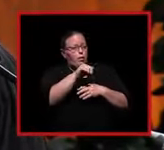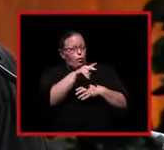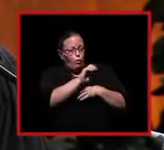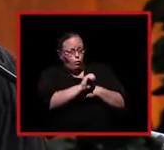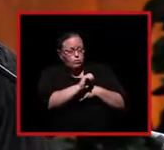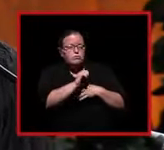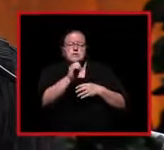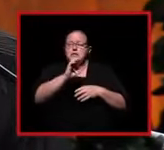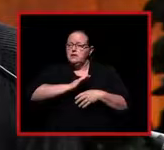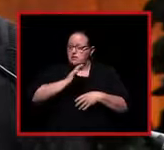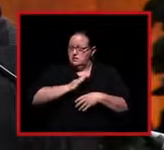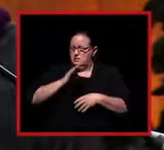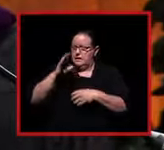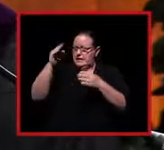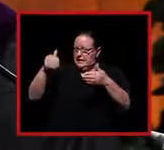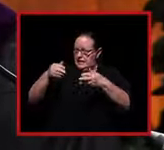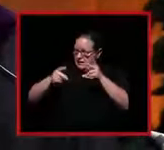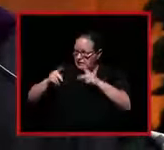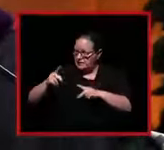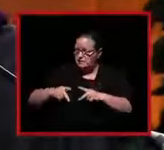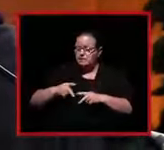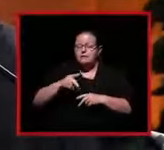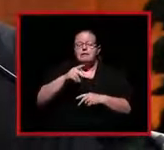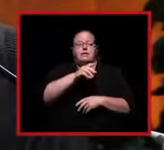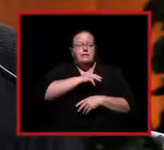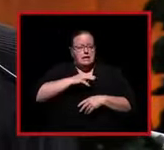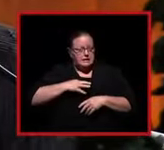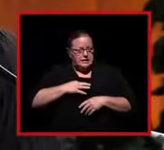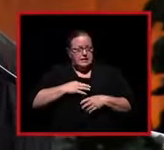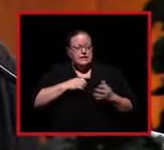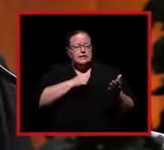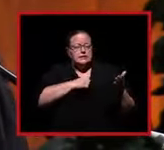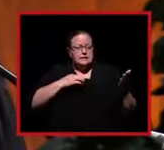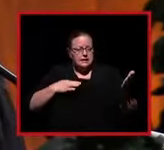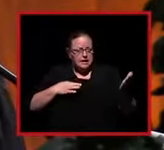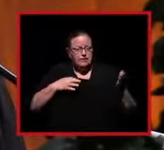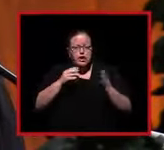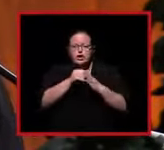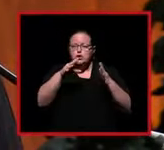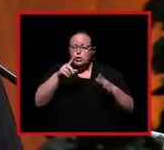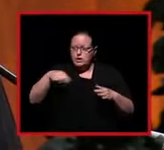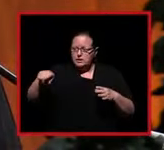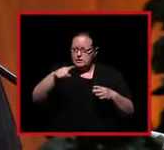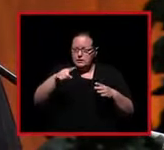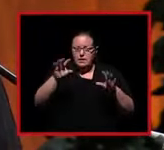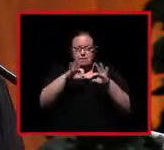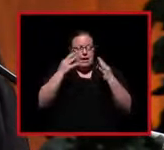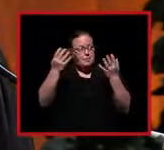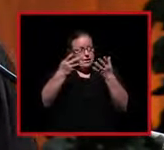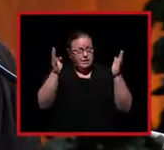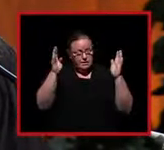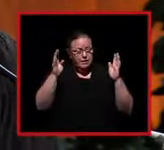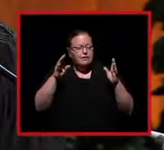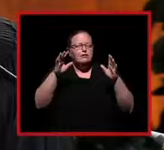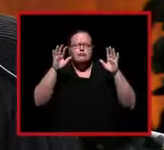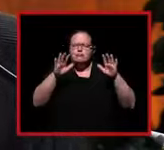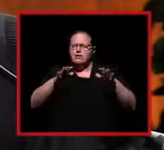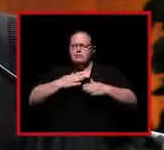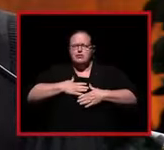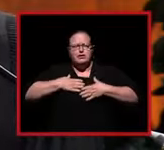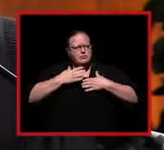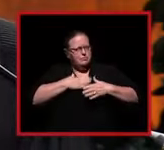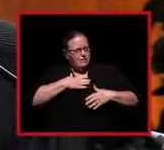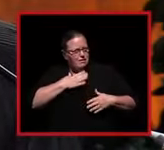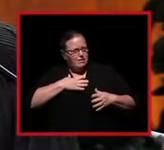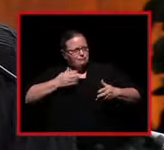guests, STCC faculty and staff, students and families, it is my great pleasure to